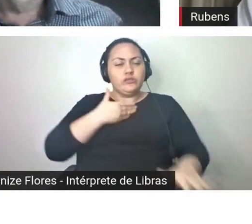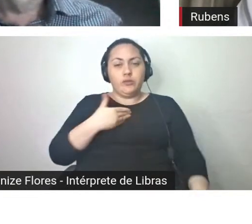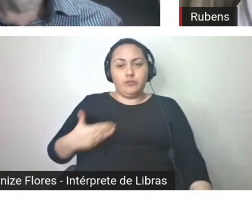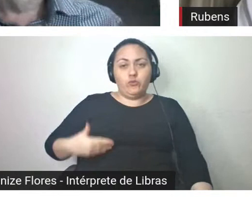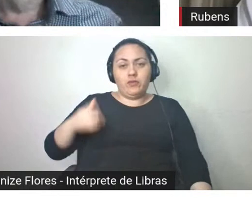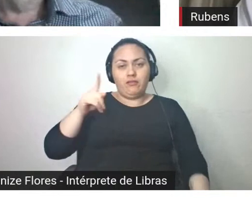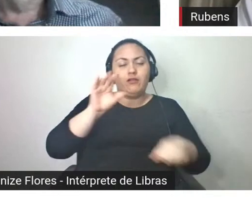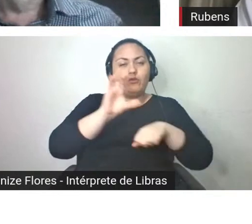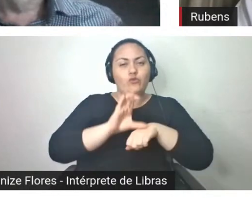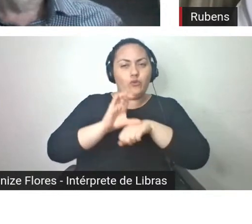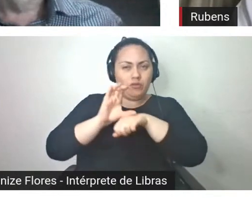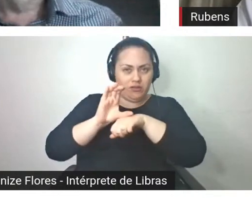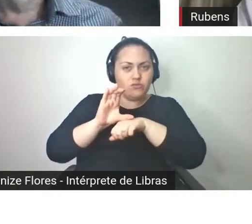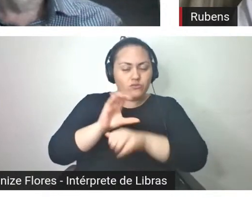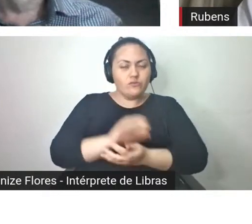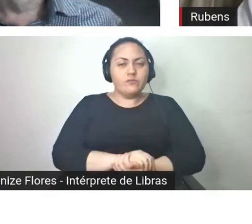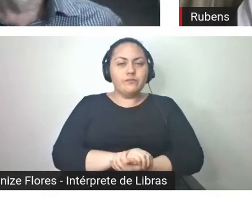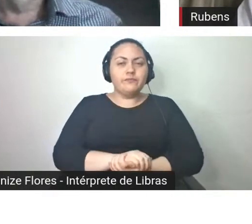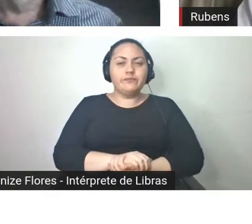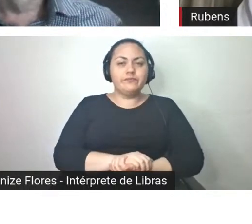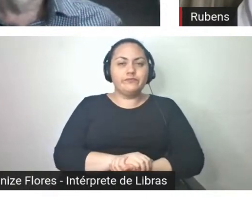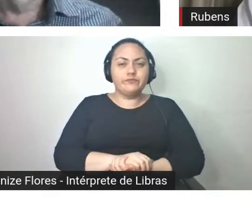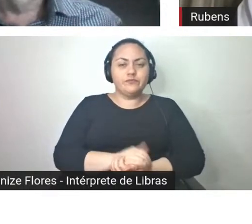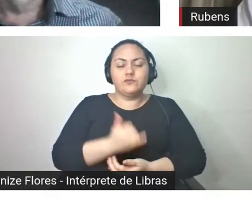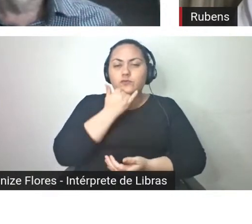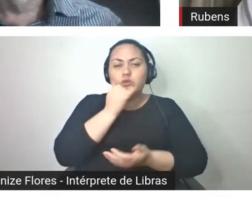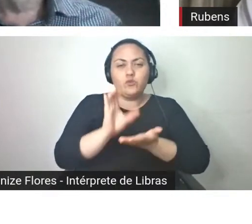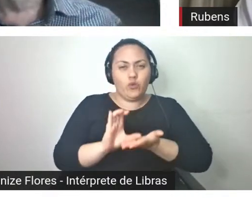He has participated in different public